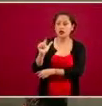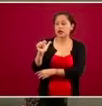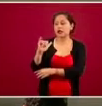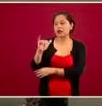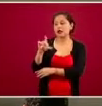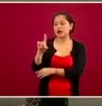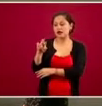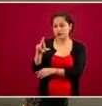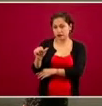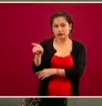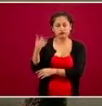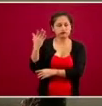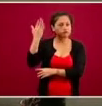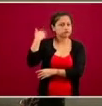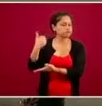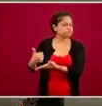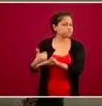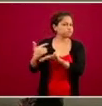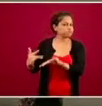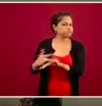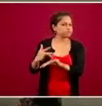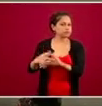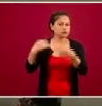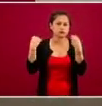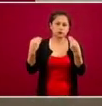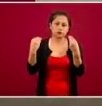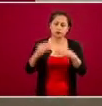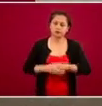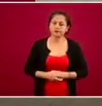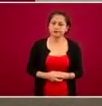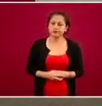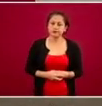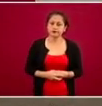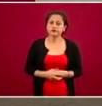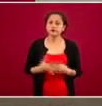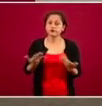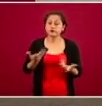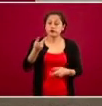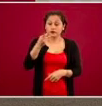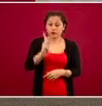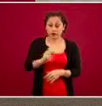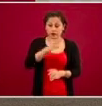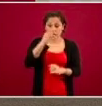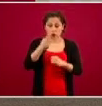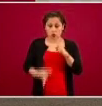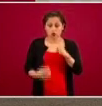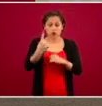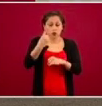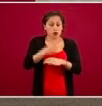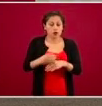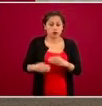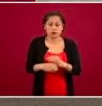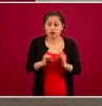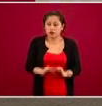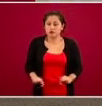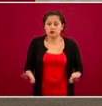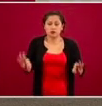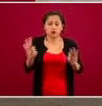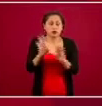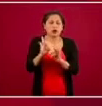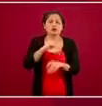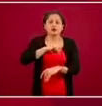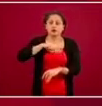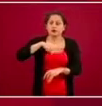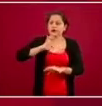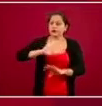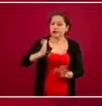work in this regard, and it has been working closely with the Ministry of Health. So thank you for that. But something